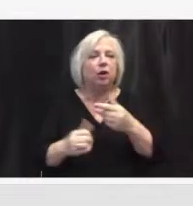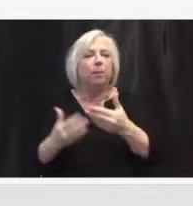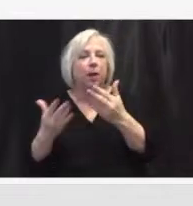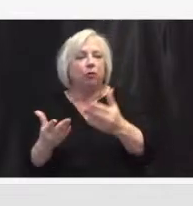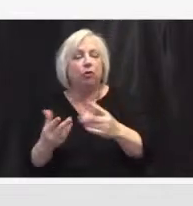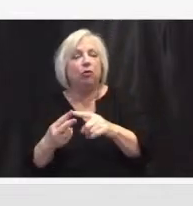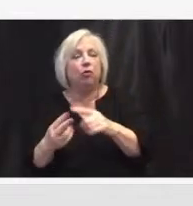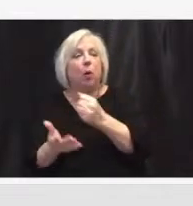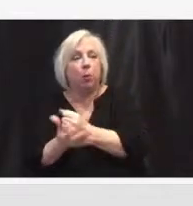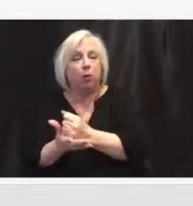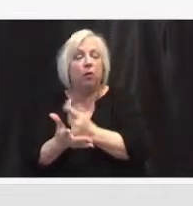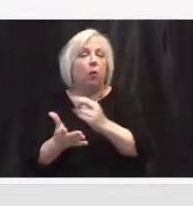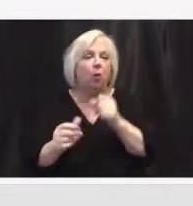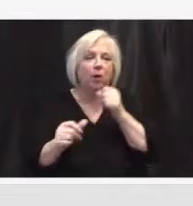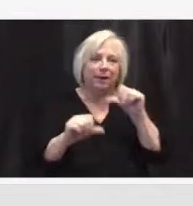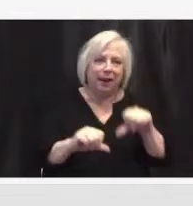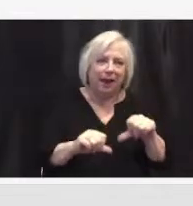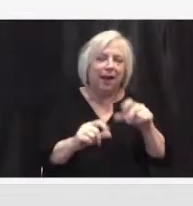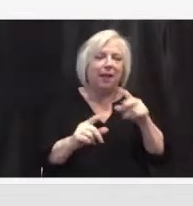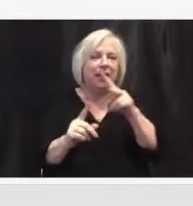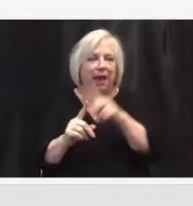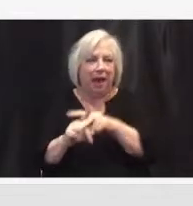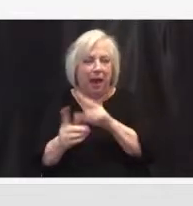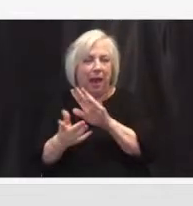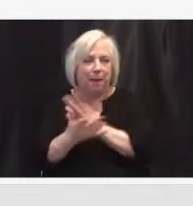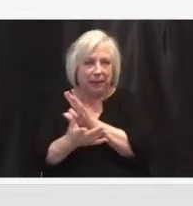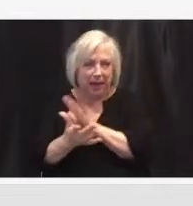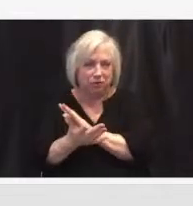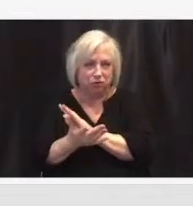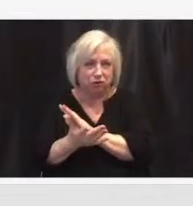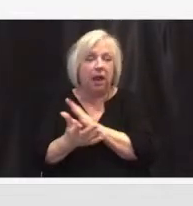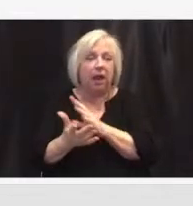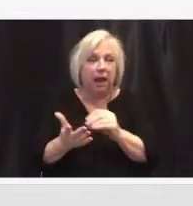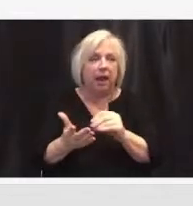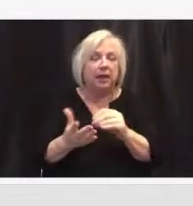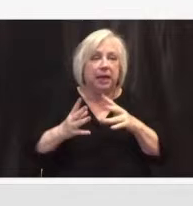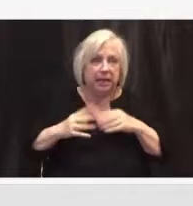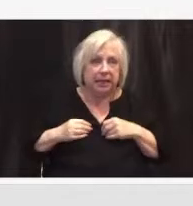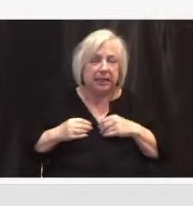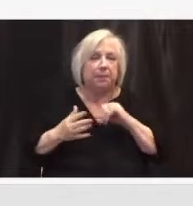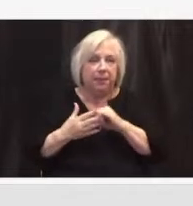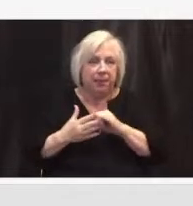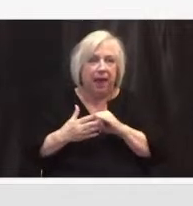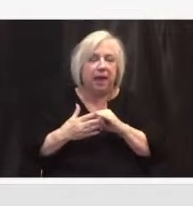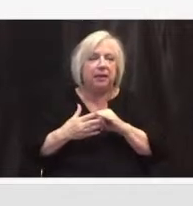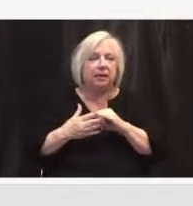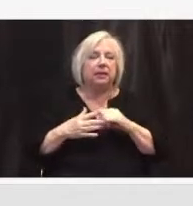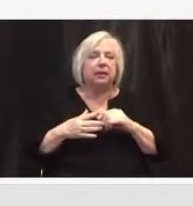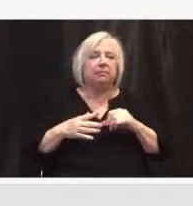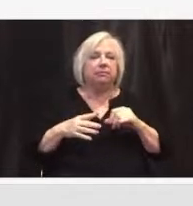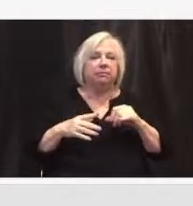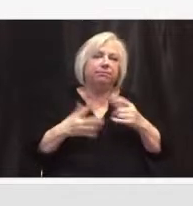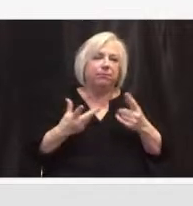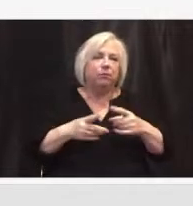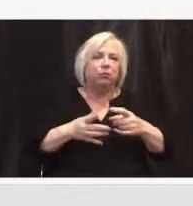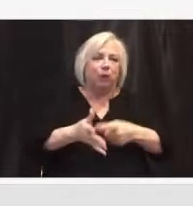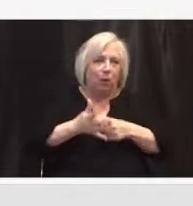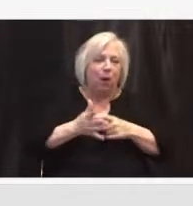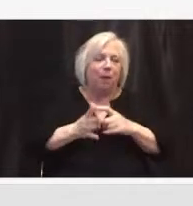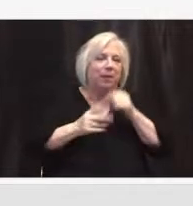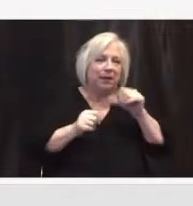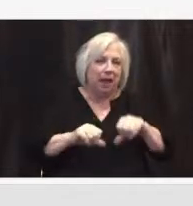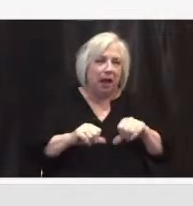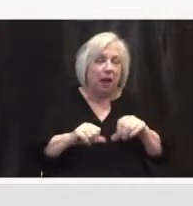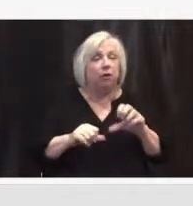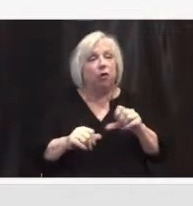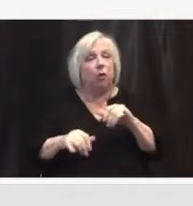either approve or deny the application and accept that condition of denial from us. So a yes vote